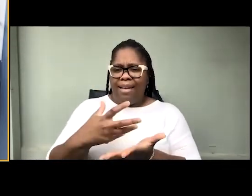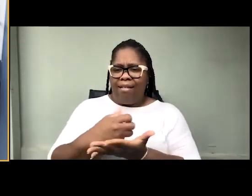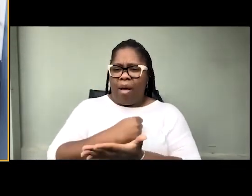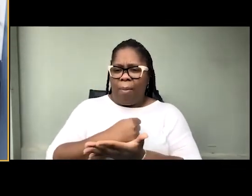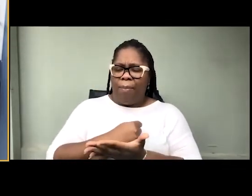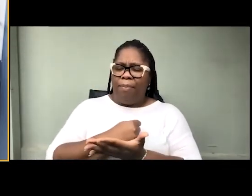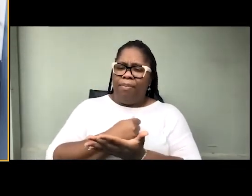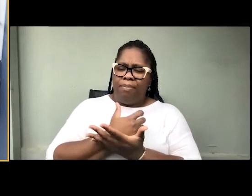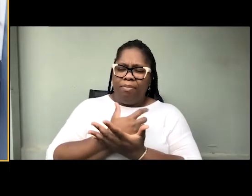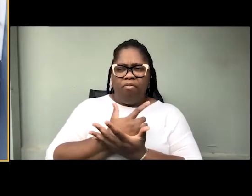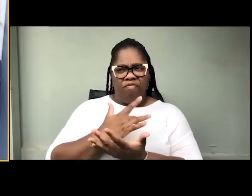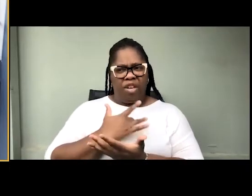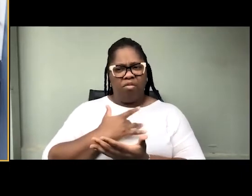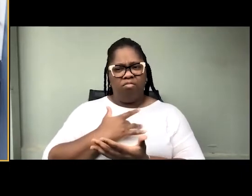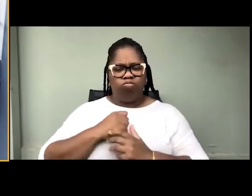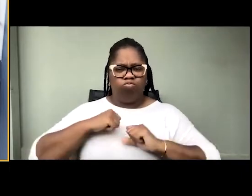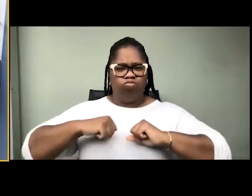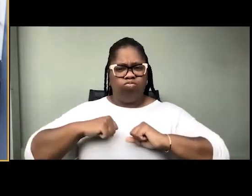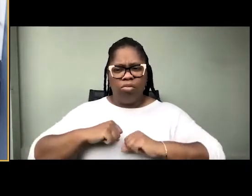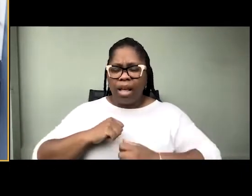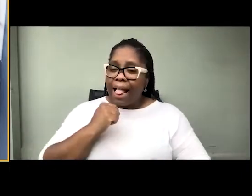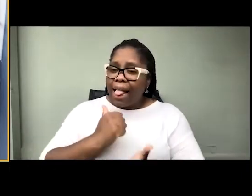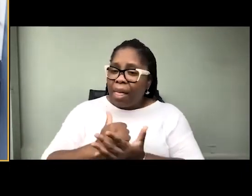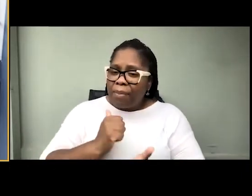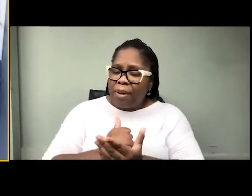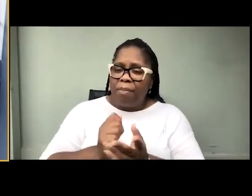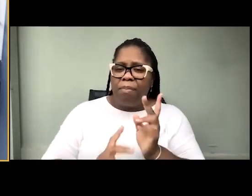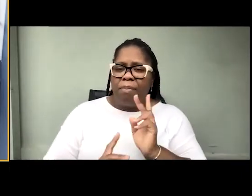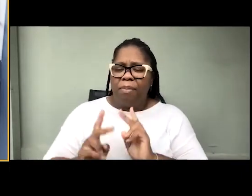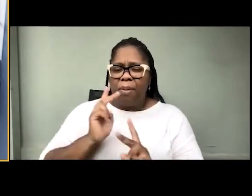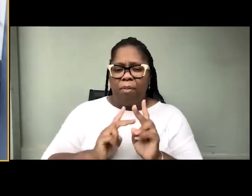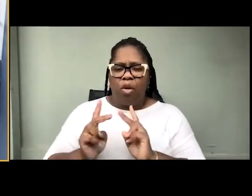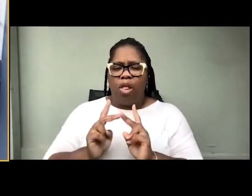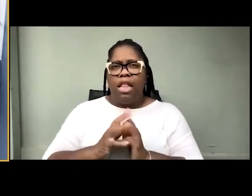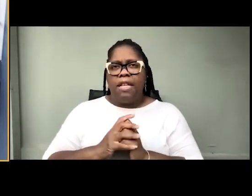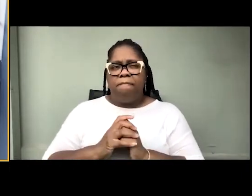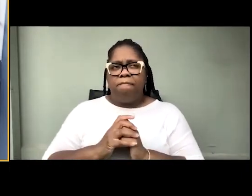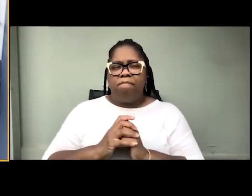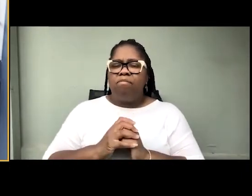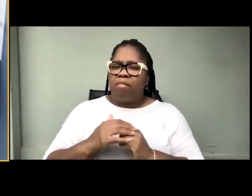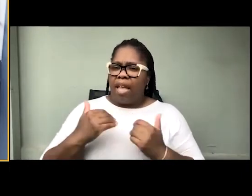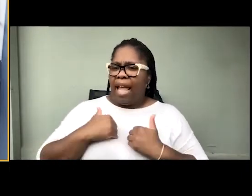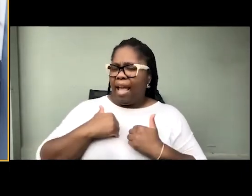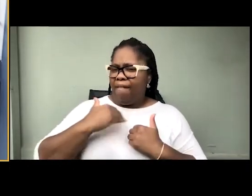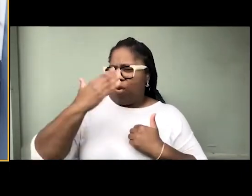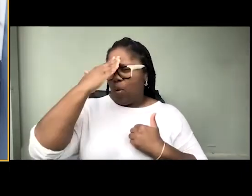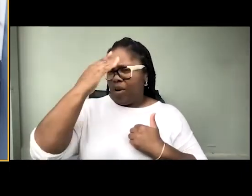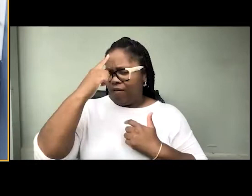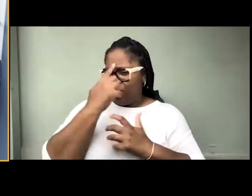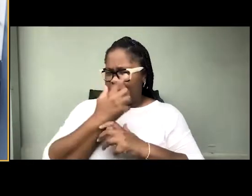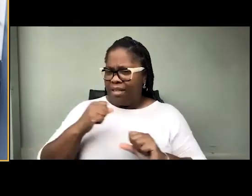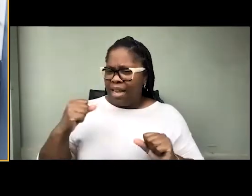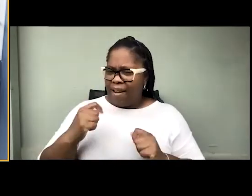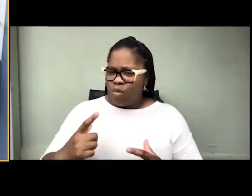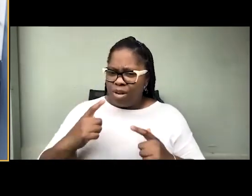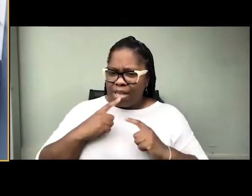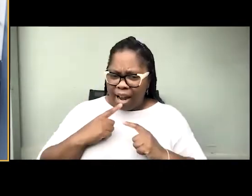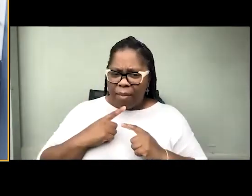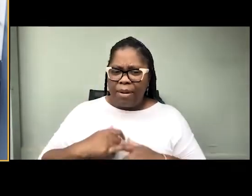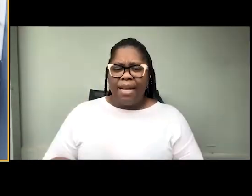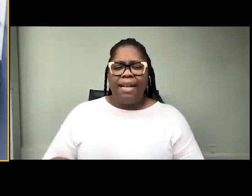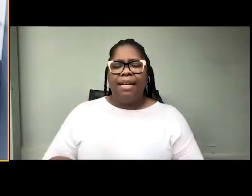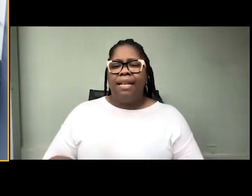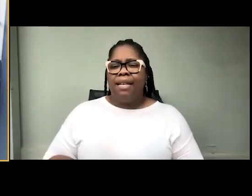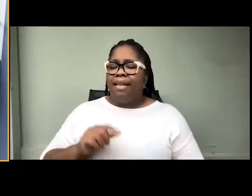helping people have a means to, and the awareness to save for retirement. There's earned income tax credit